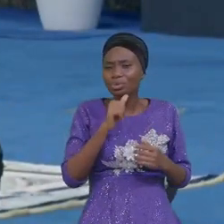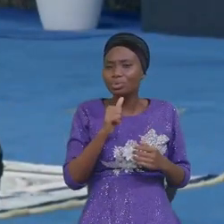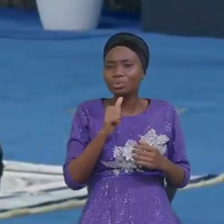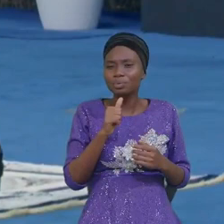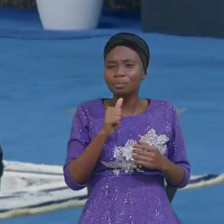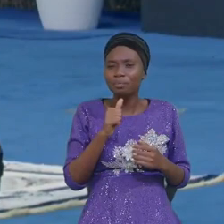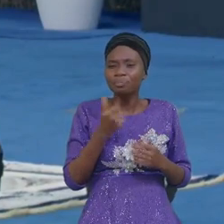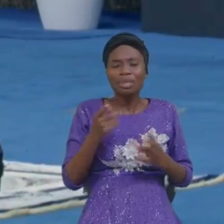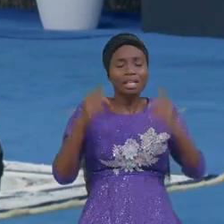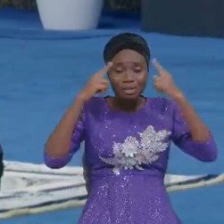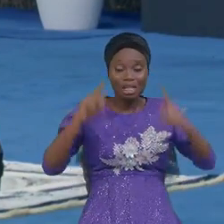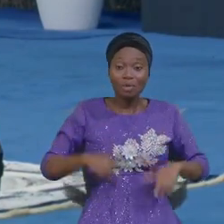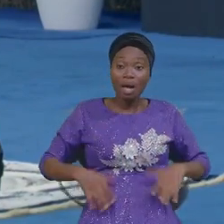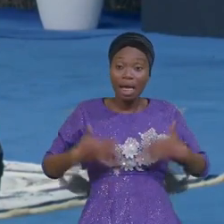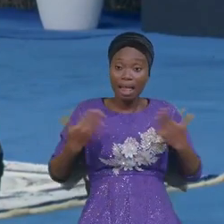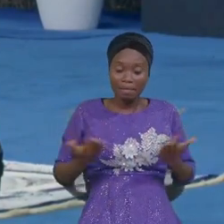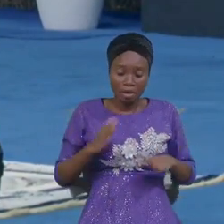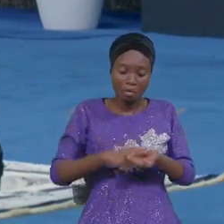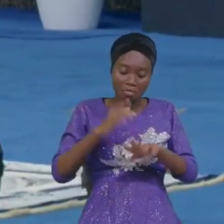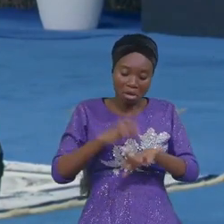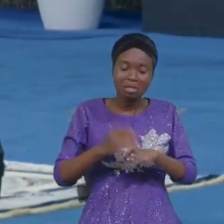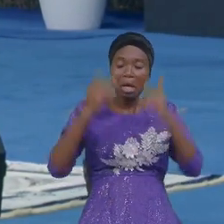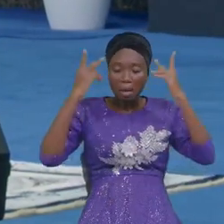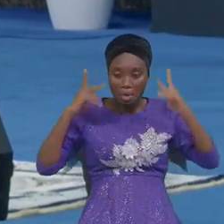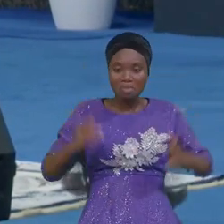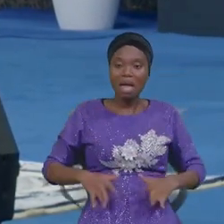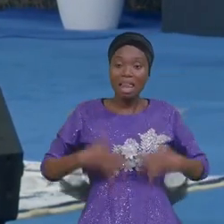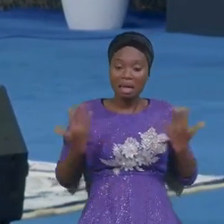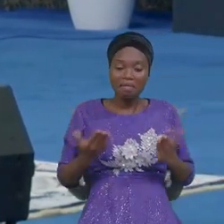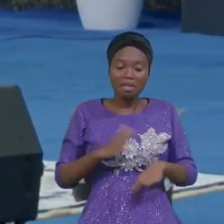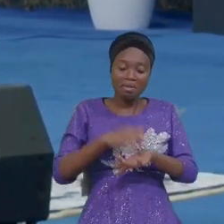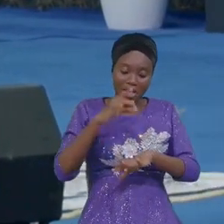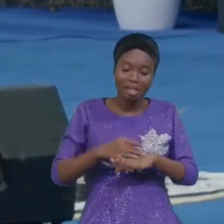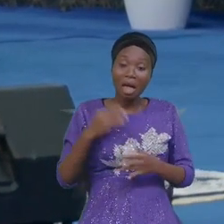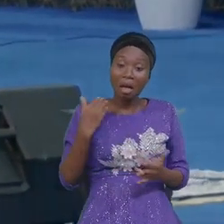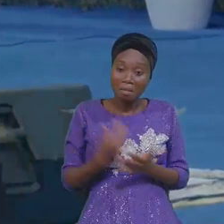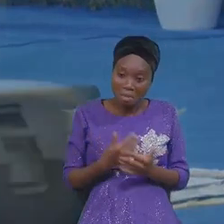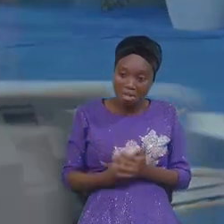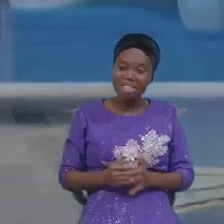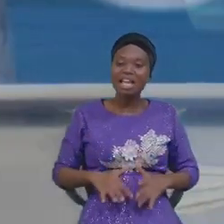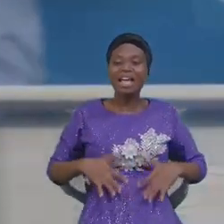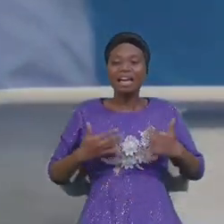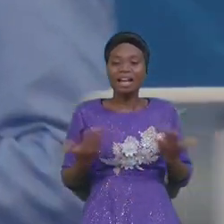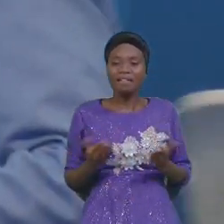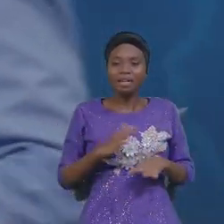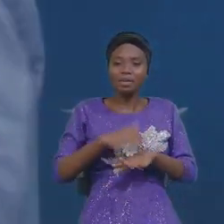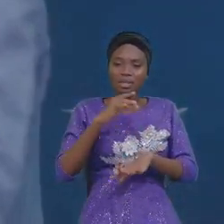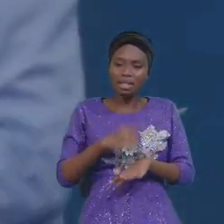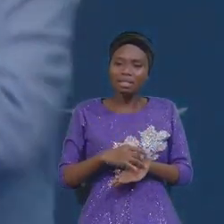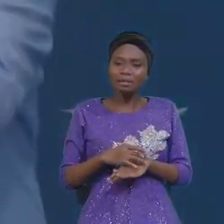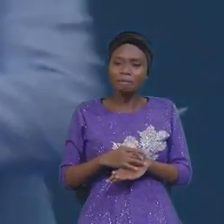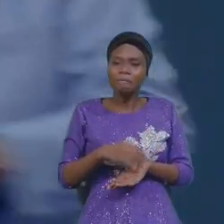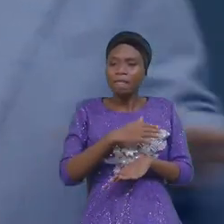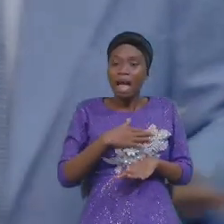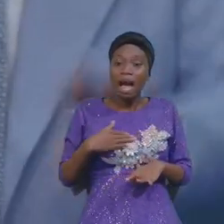successful life on earth, a prospered life in have money, a monetary life, you know, on earth, and